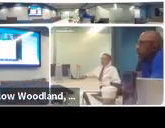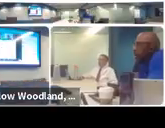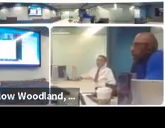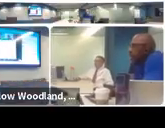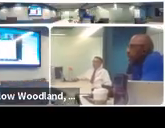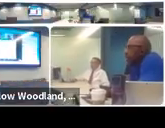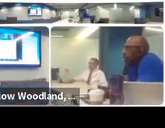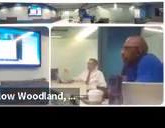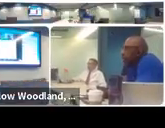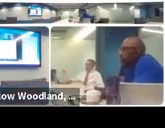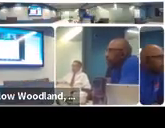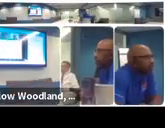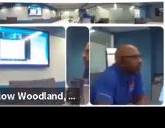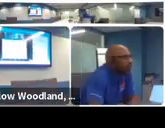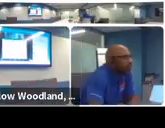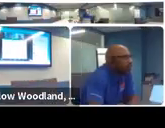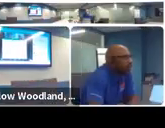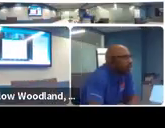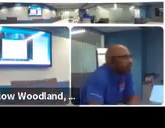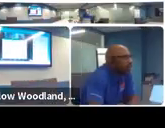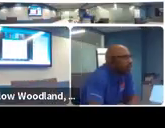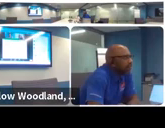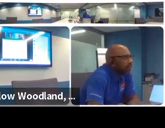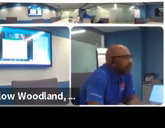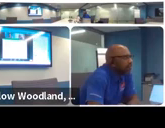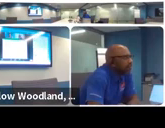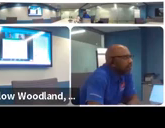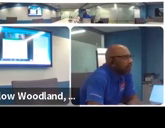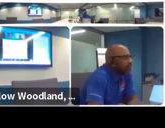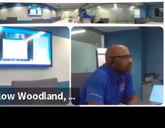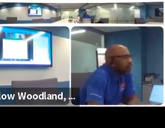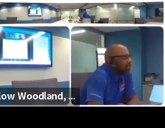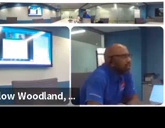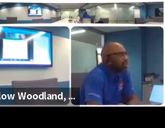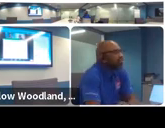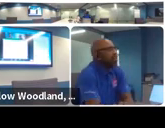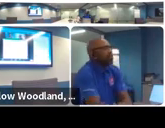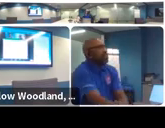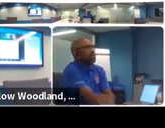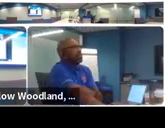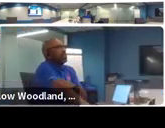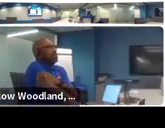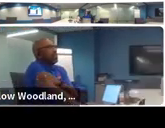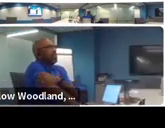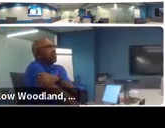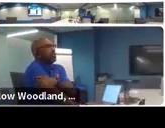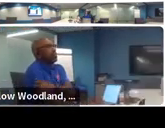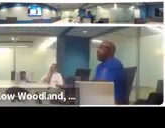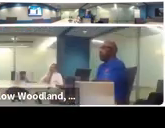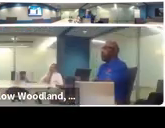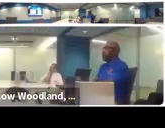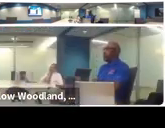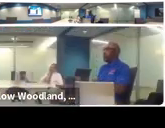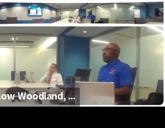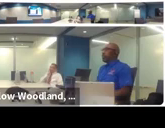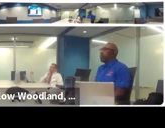So we have a statement from DDS transmittal. This is